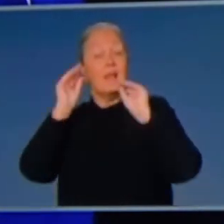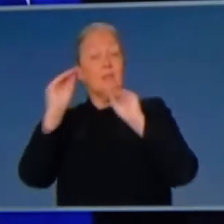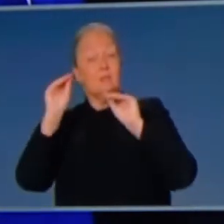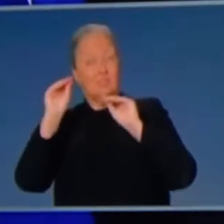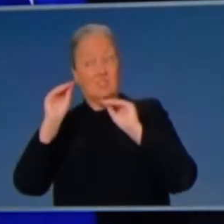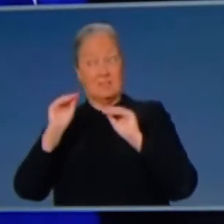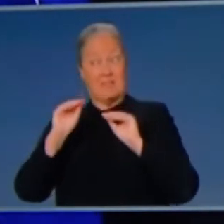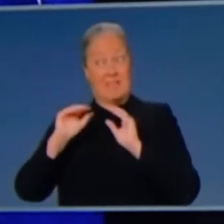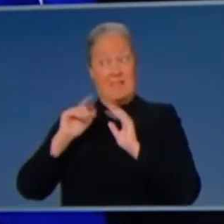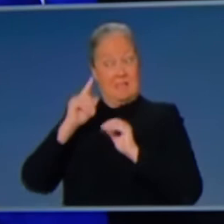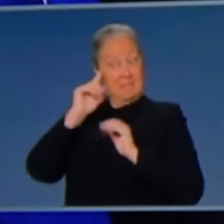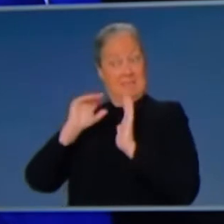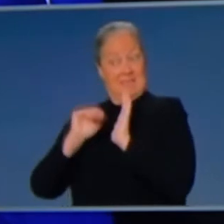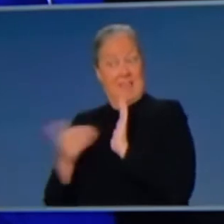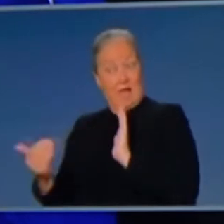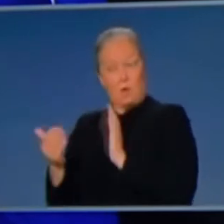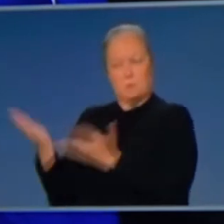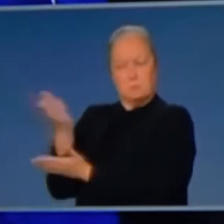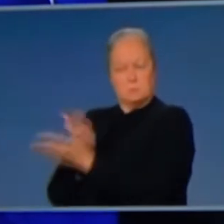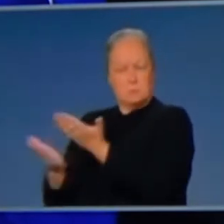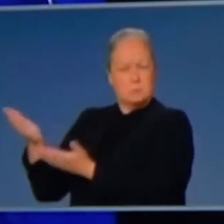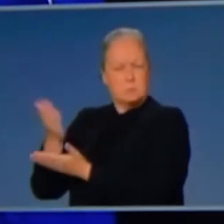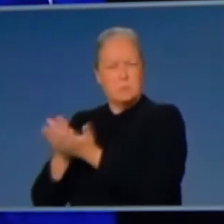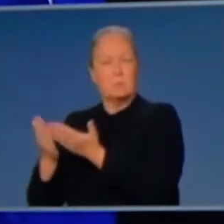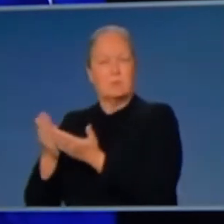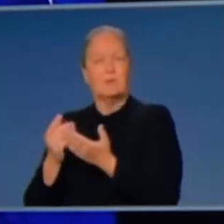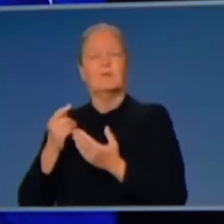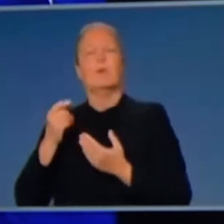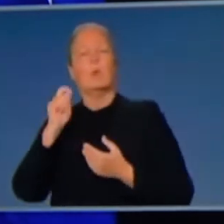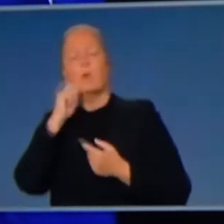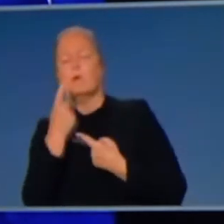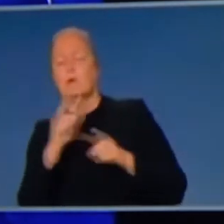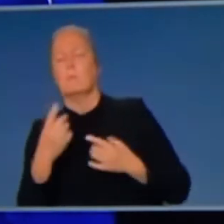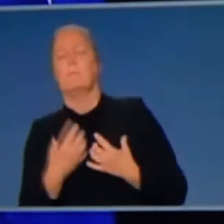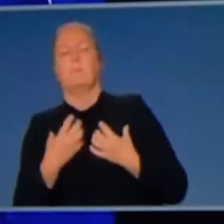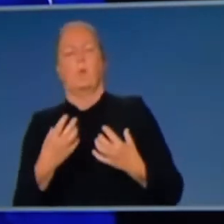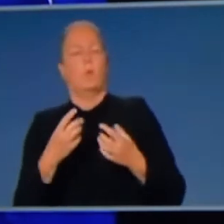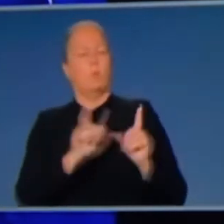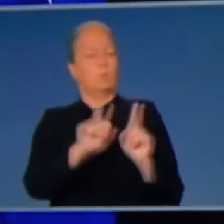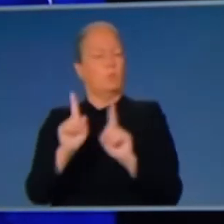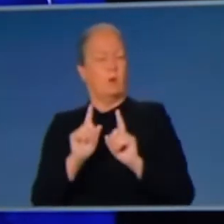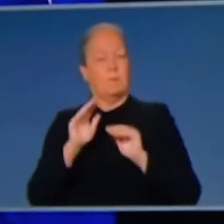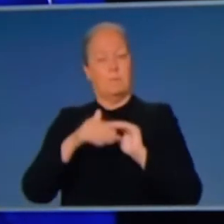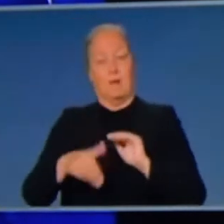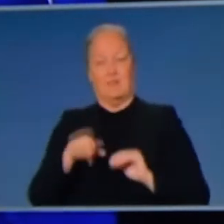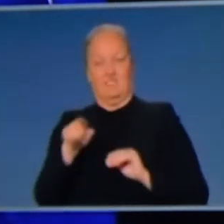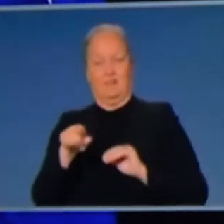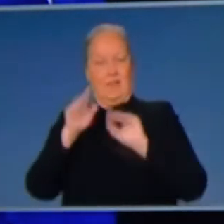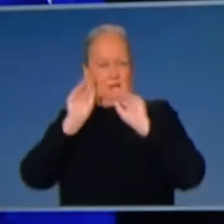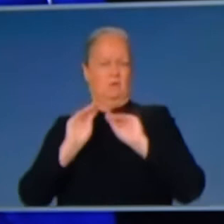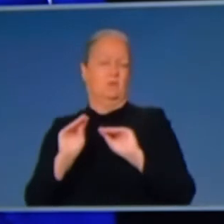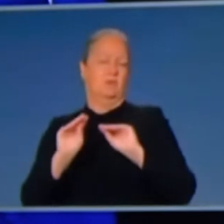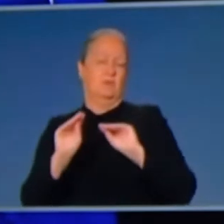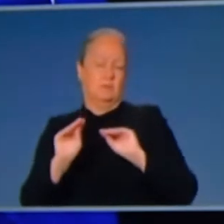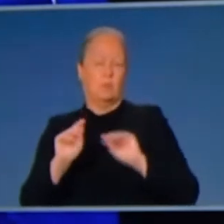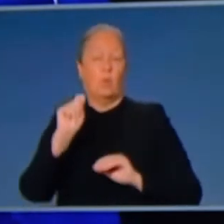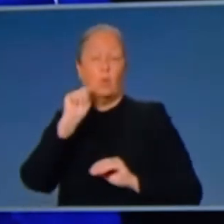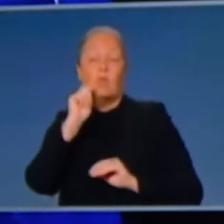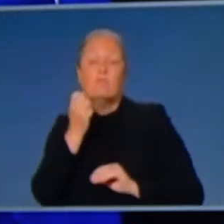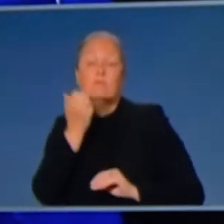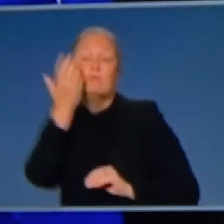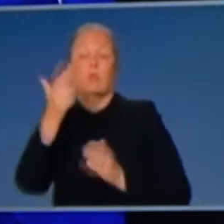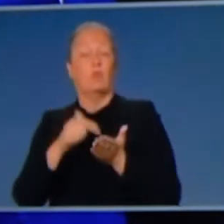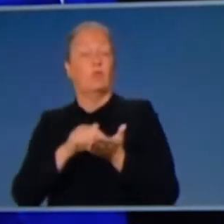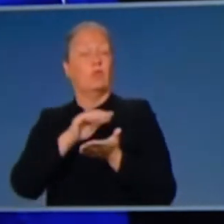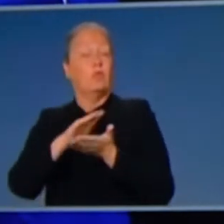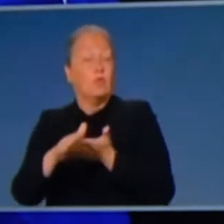now, actually, to consider the issues around education and to report back to the National Cabinet on Thursday. Of course,